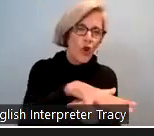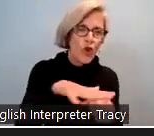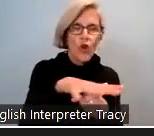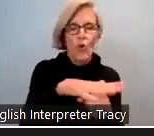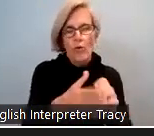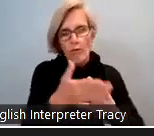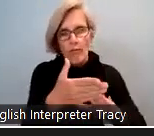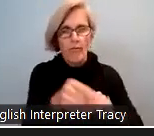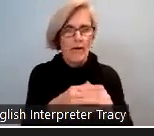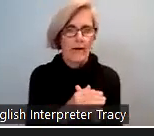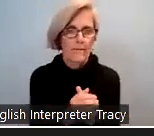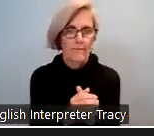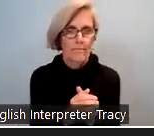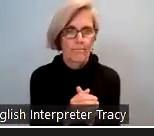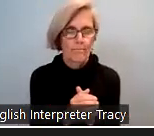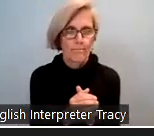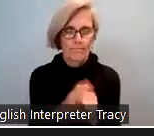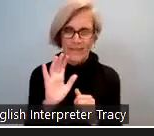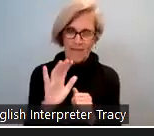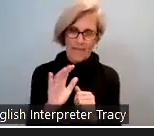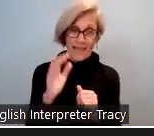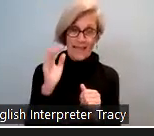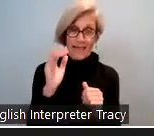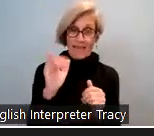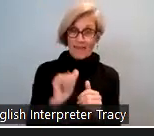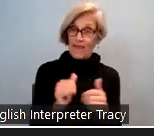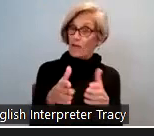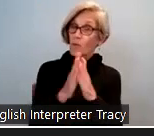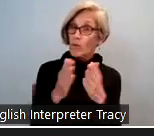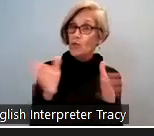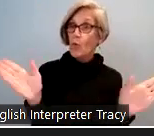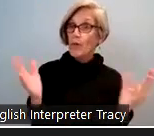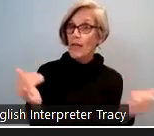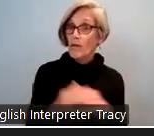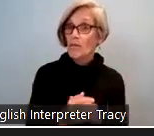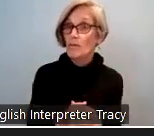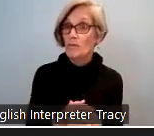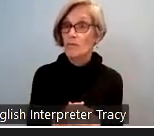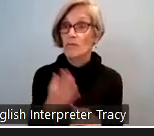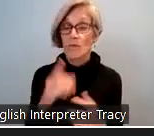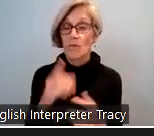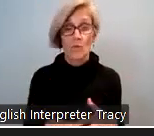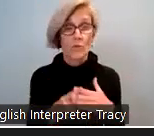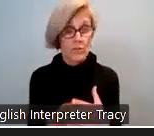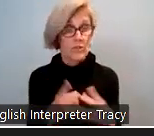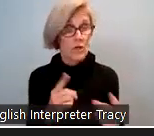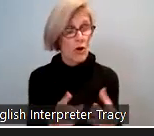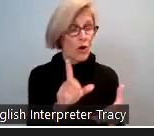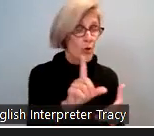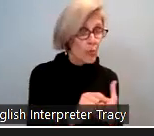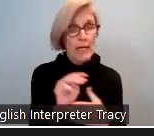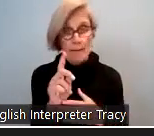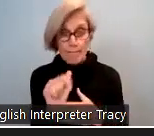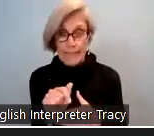request. That request is currently open and we will begin to fulfill print and media services